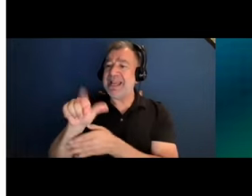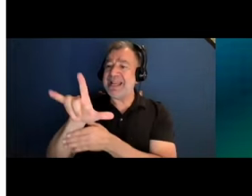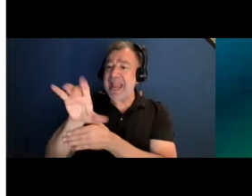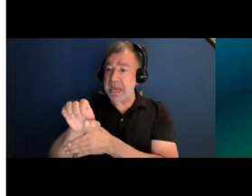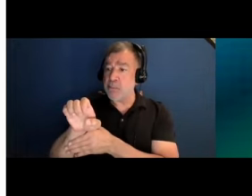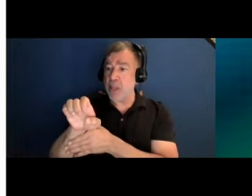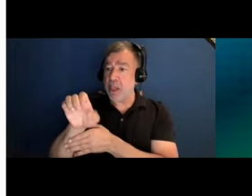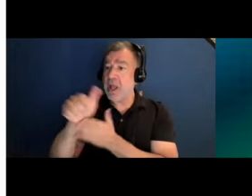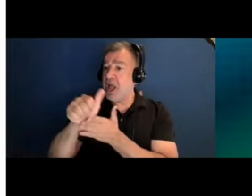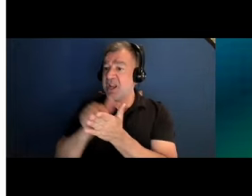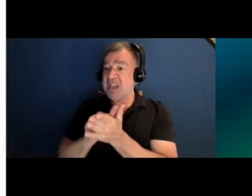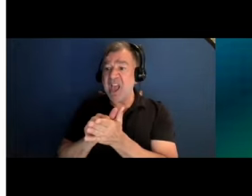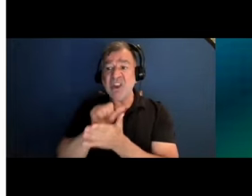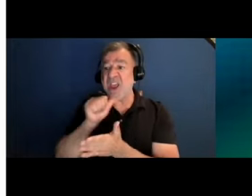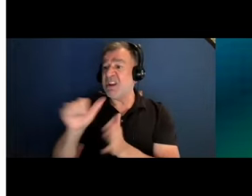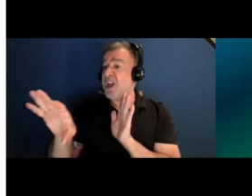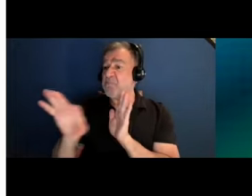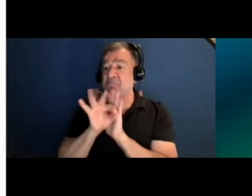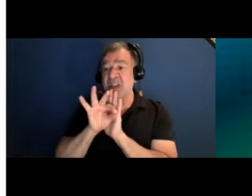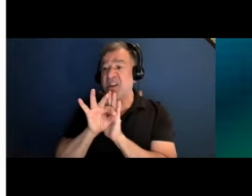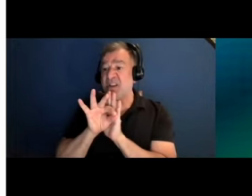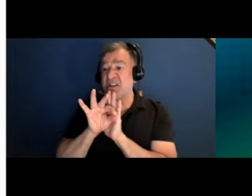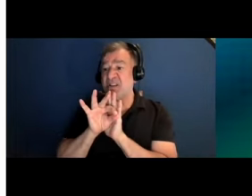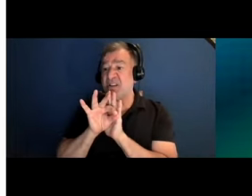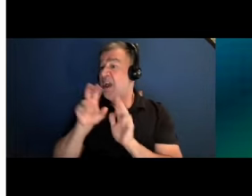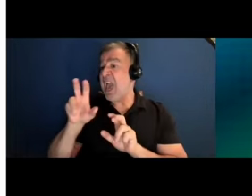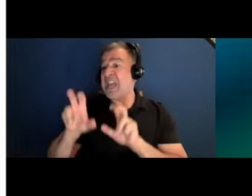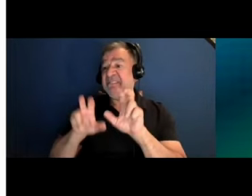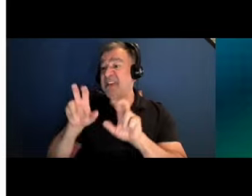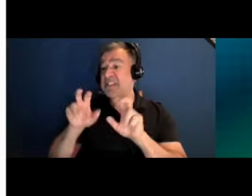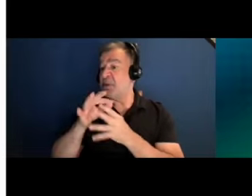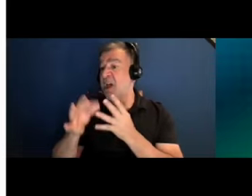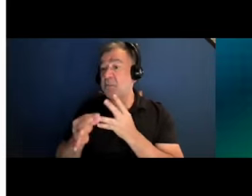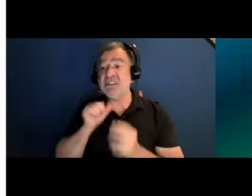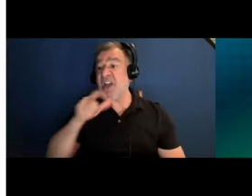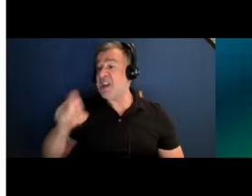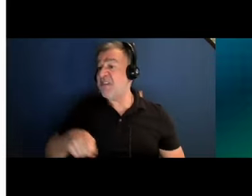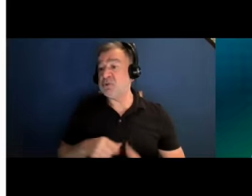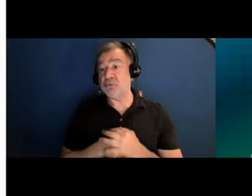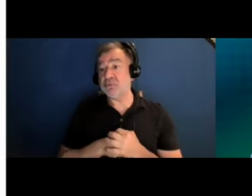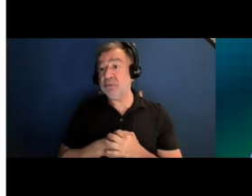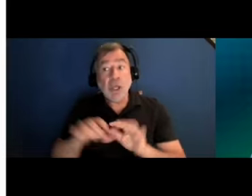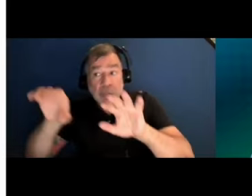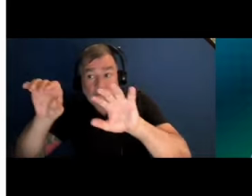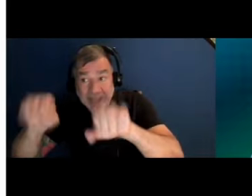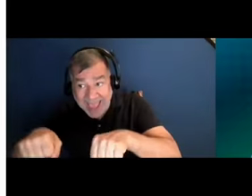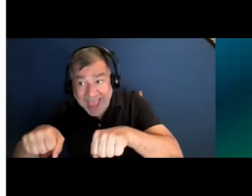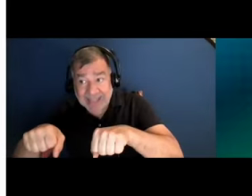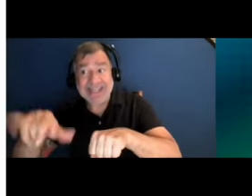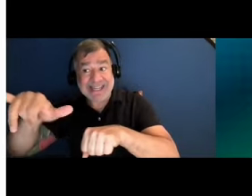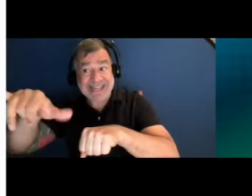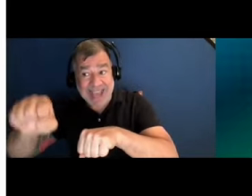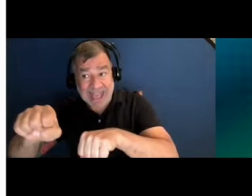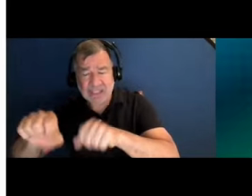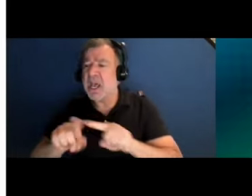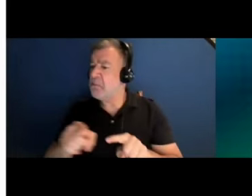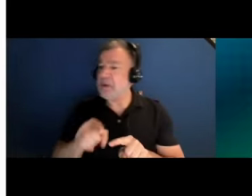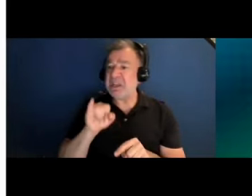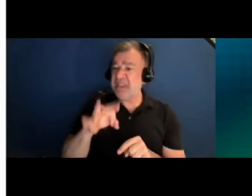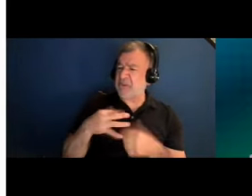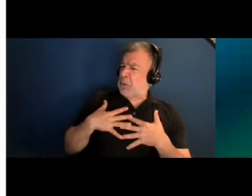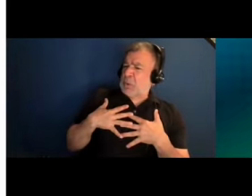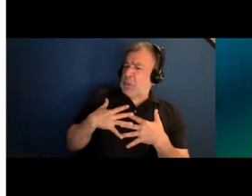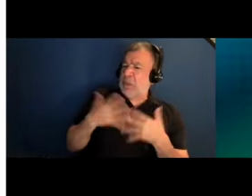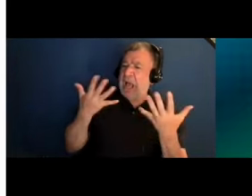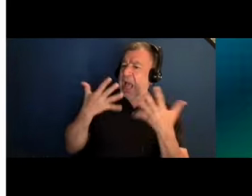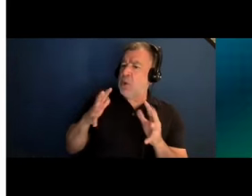an investment option. So just wanted to let you know that there was that opportunity where you do not have to select